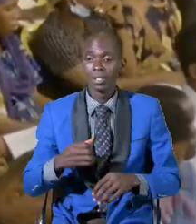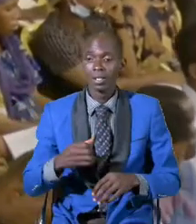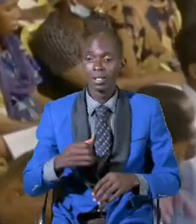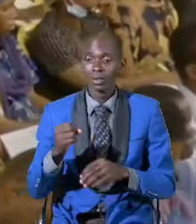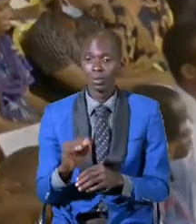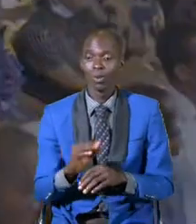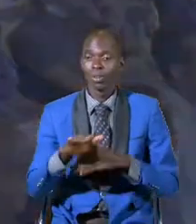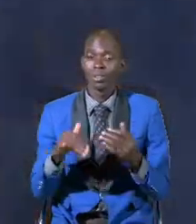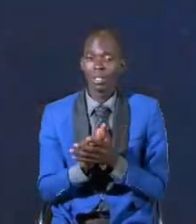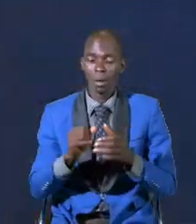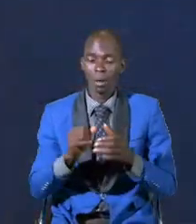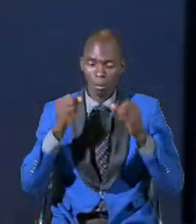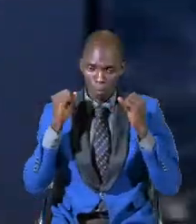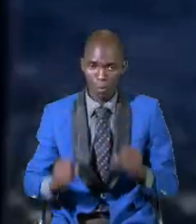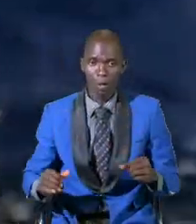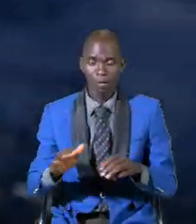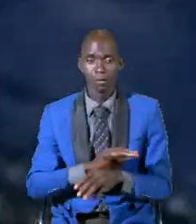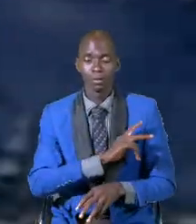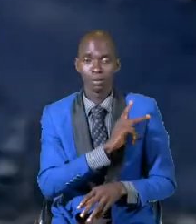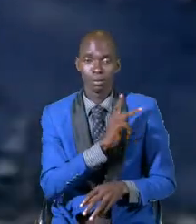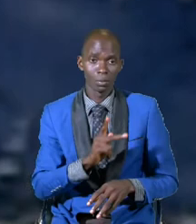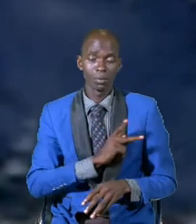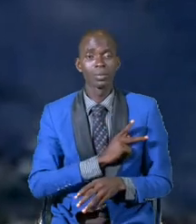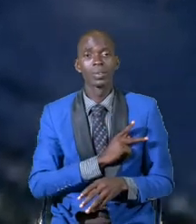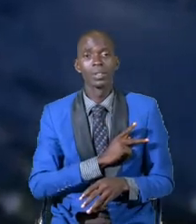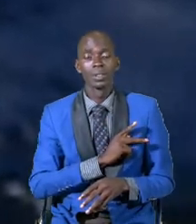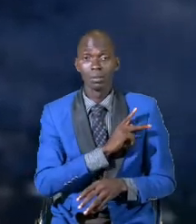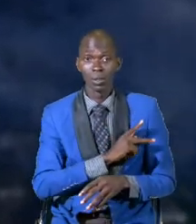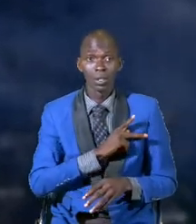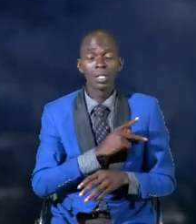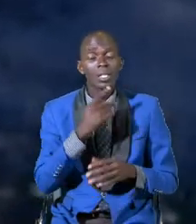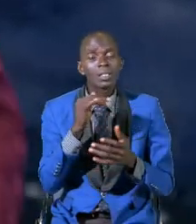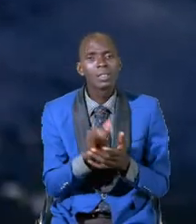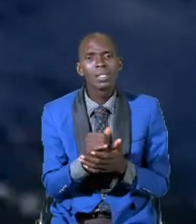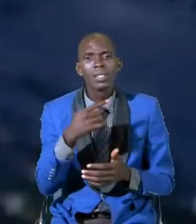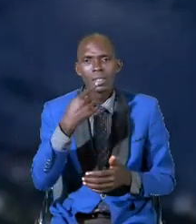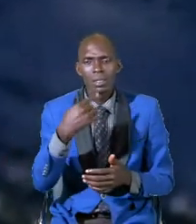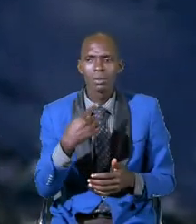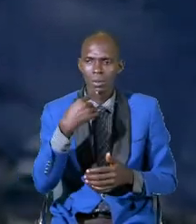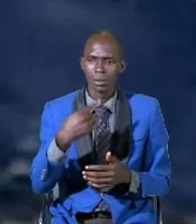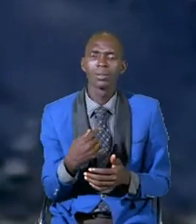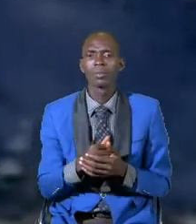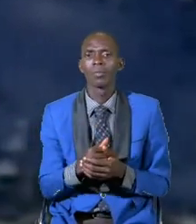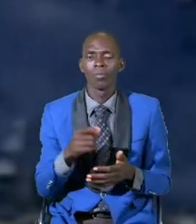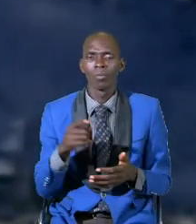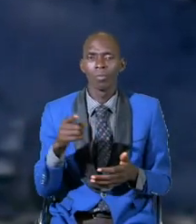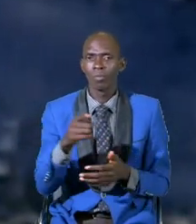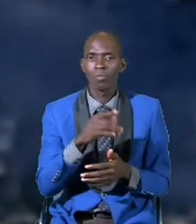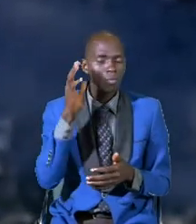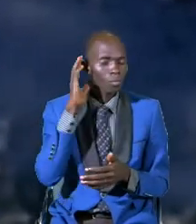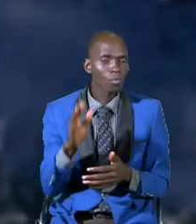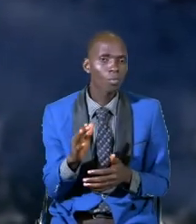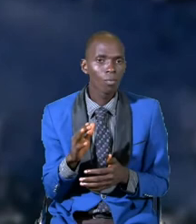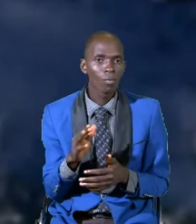personalities, and Joshua said, what will I do? He said, tell the children of Israel, everybody can do what I tell